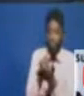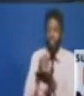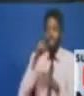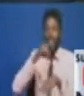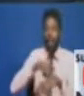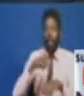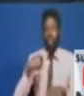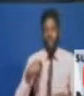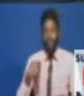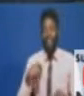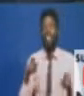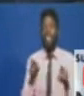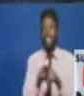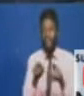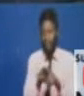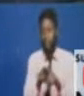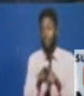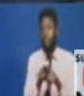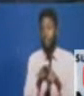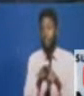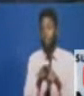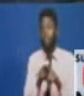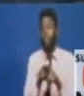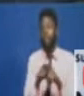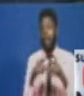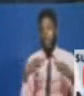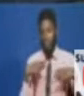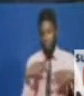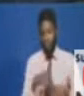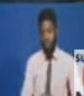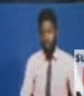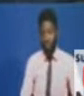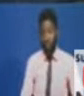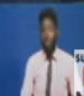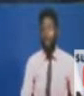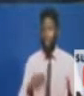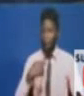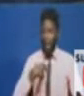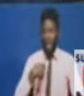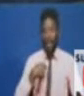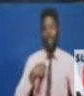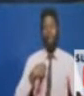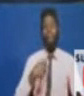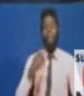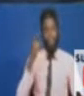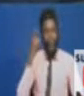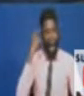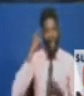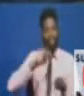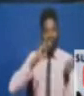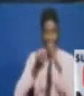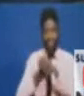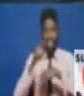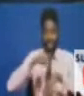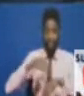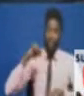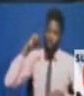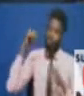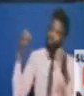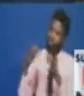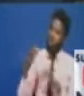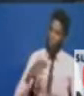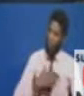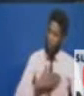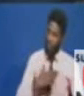since reviewed that position after persuasion by my party. My party persuaded me,